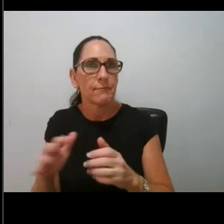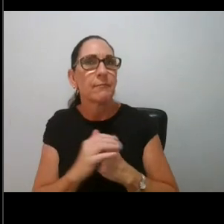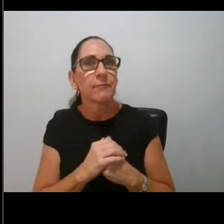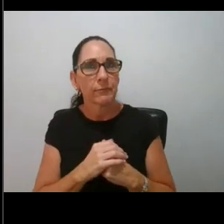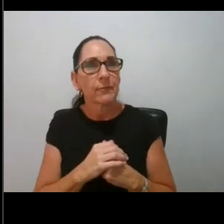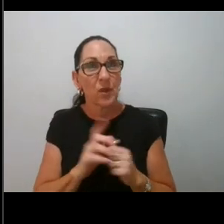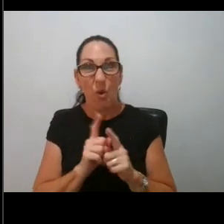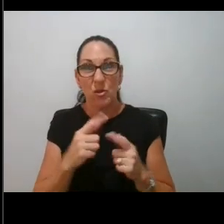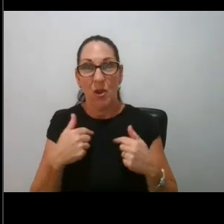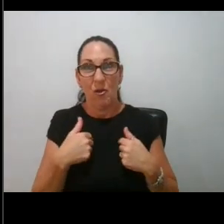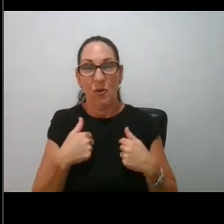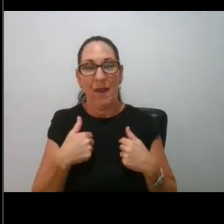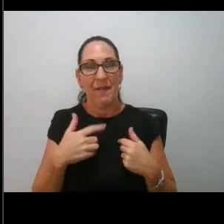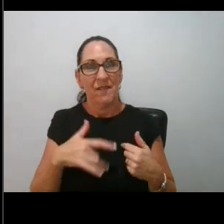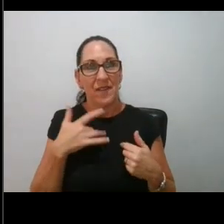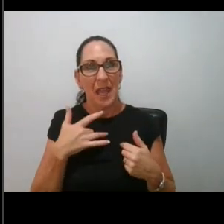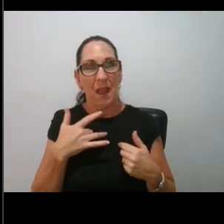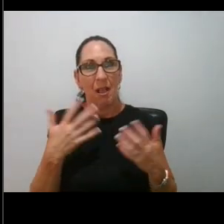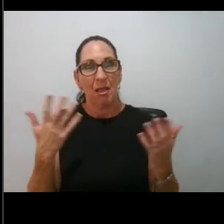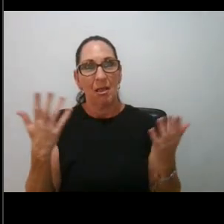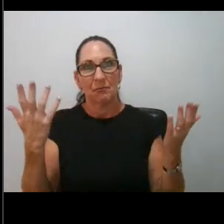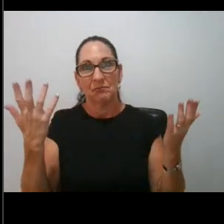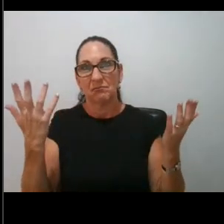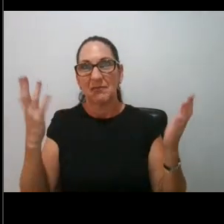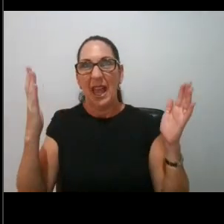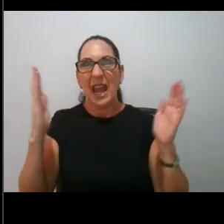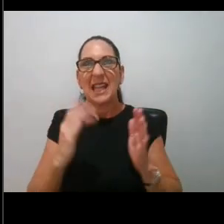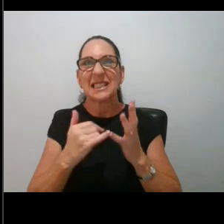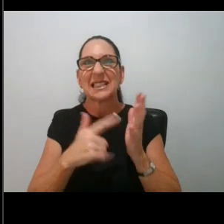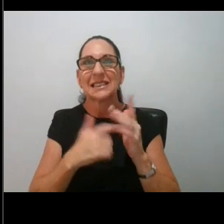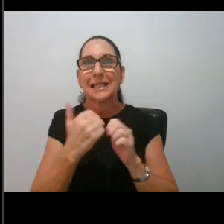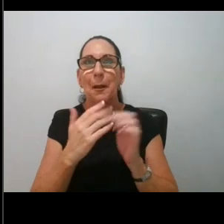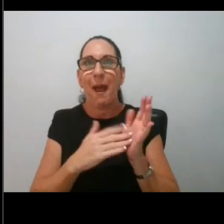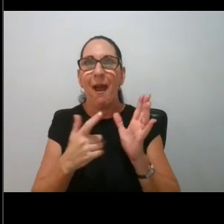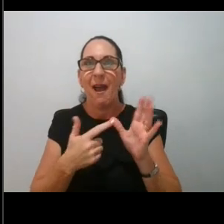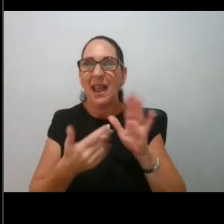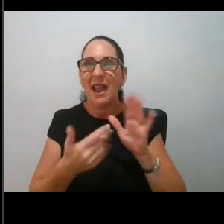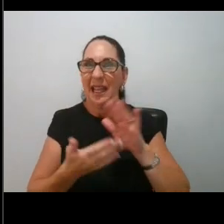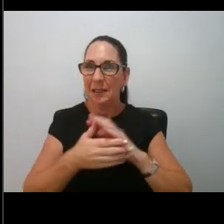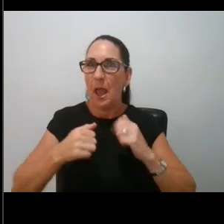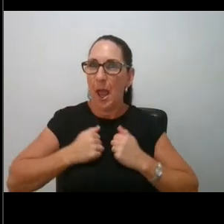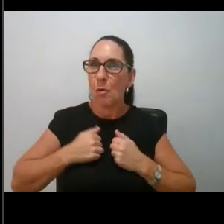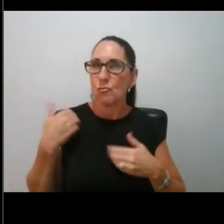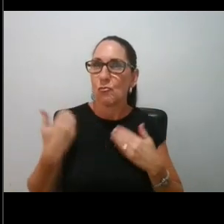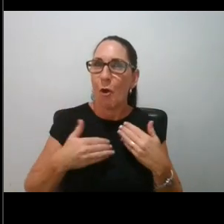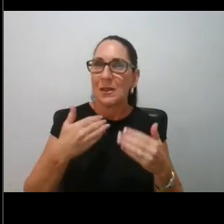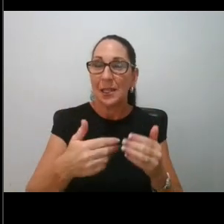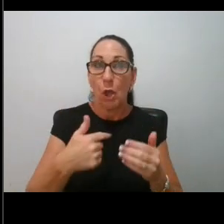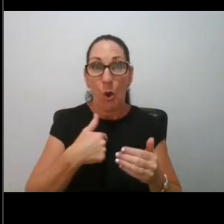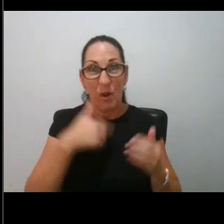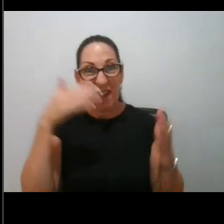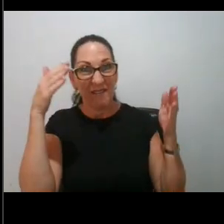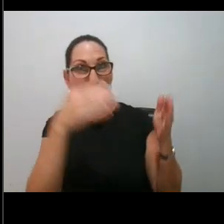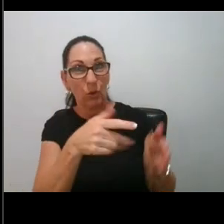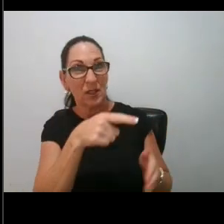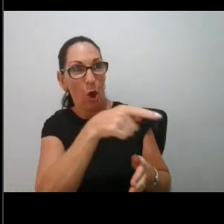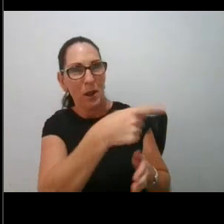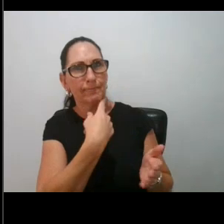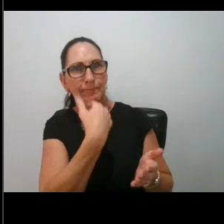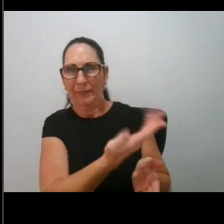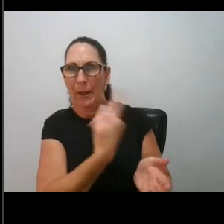less stigmatising than the criminal justice system because we focus not on the defendant, it's not about punishing the